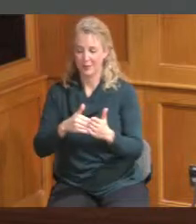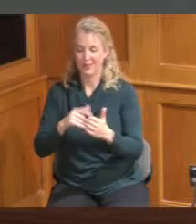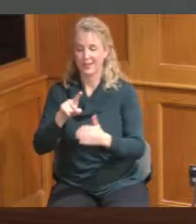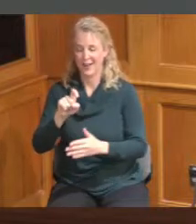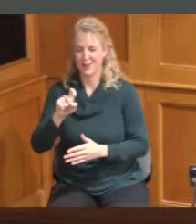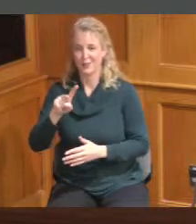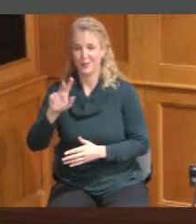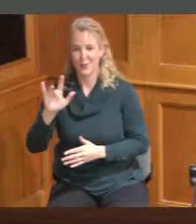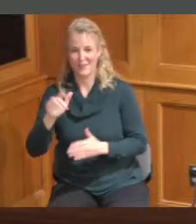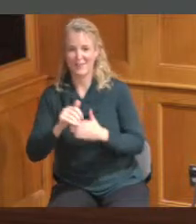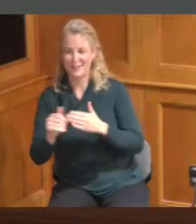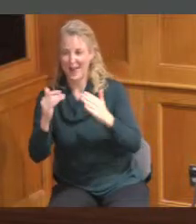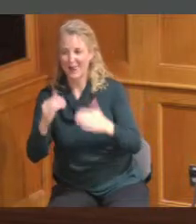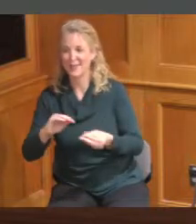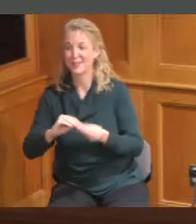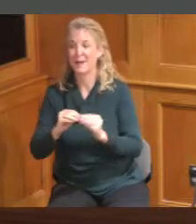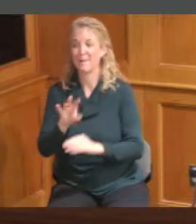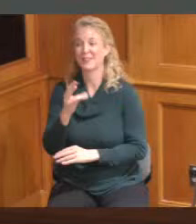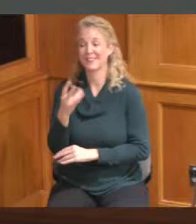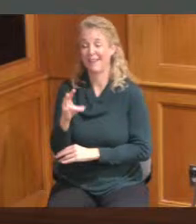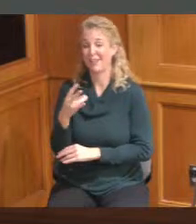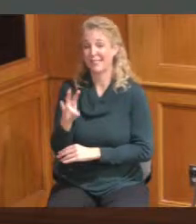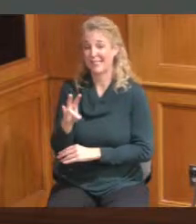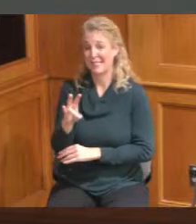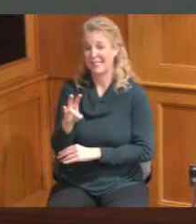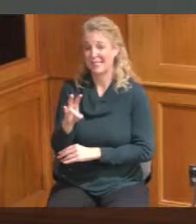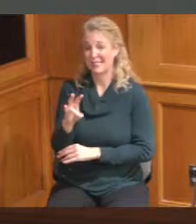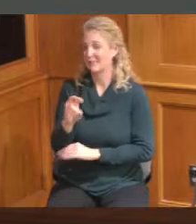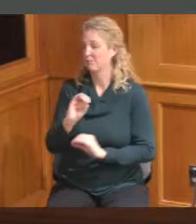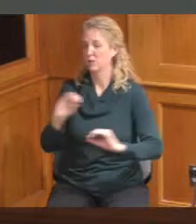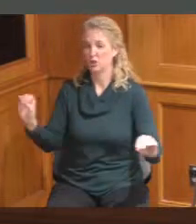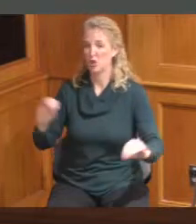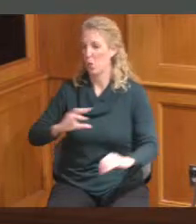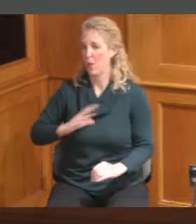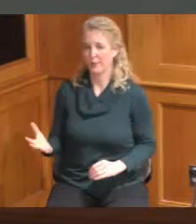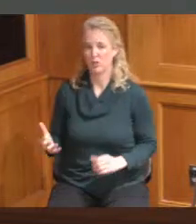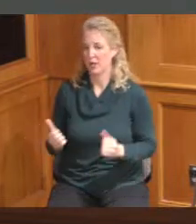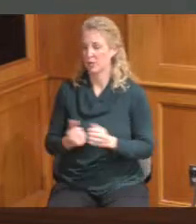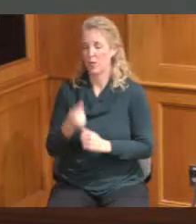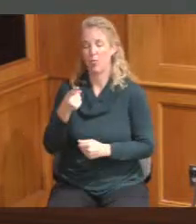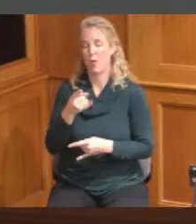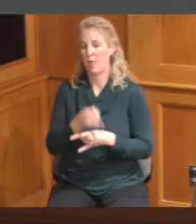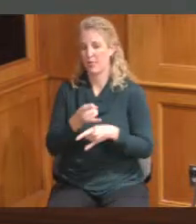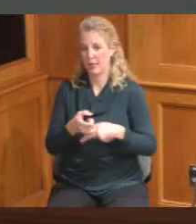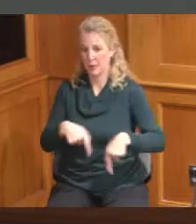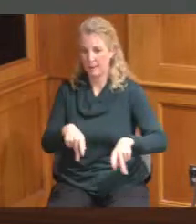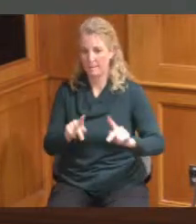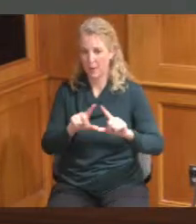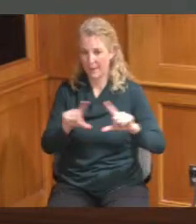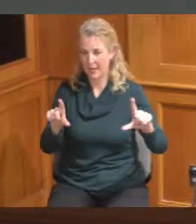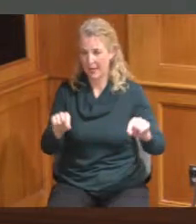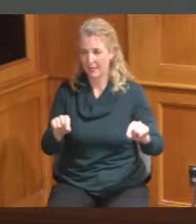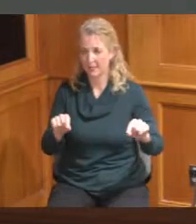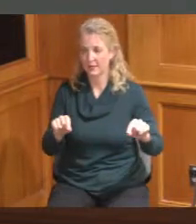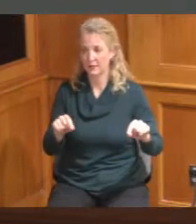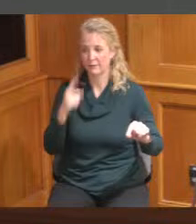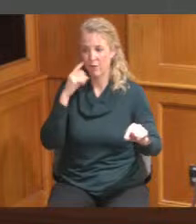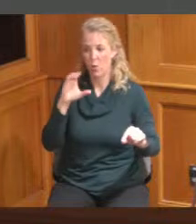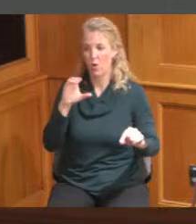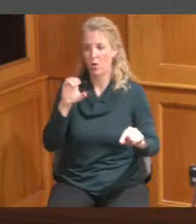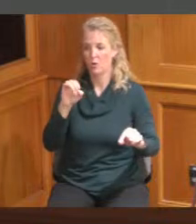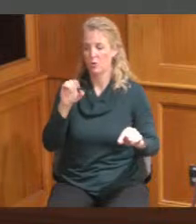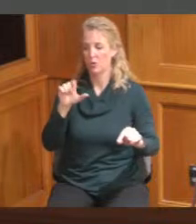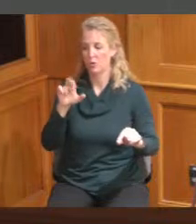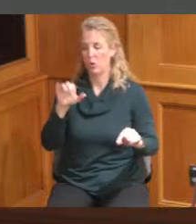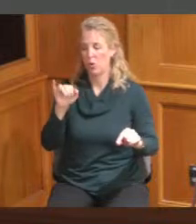$927,125. Item number 17 is a report of no objection to one liquor permit in Coleraine Township